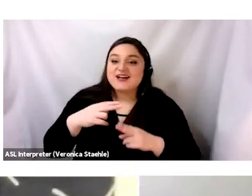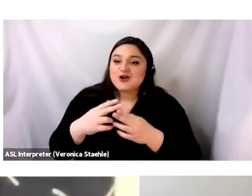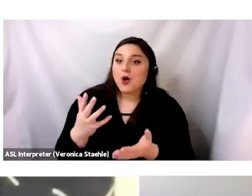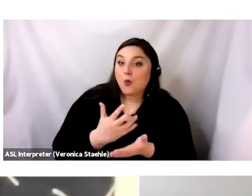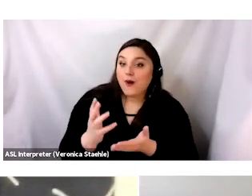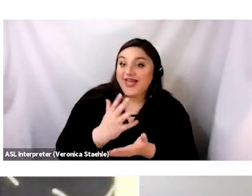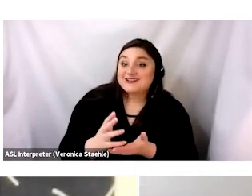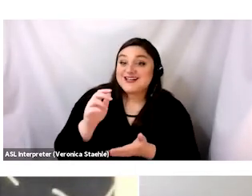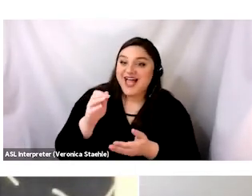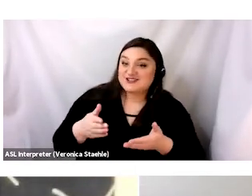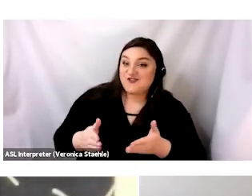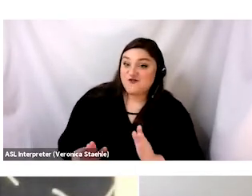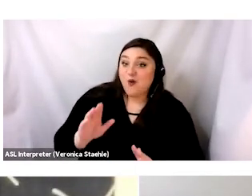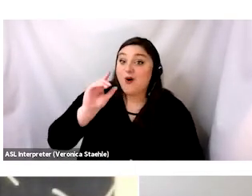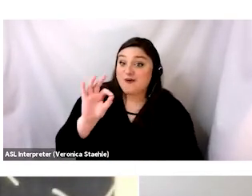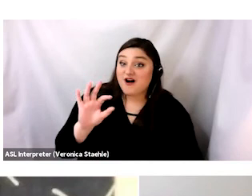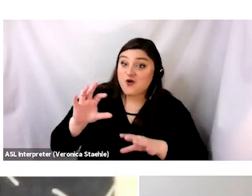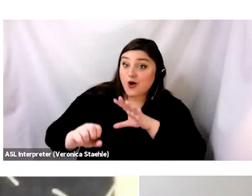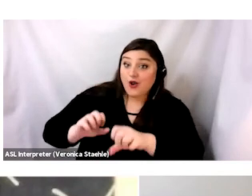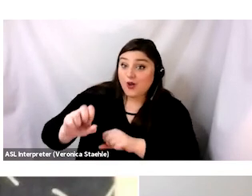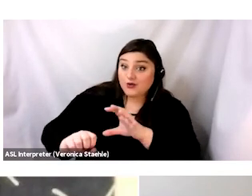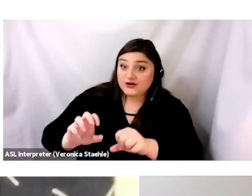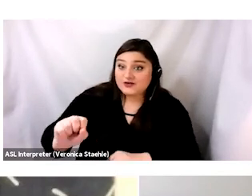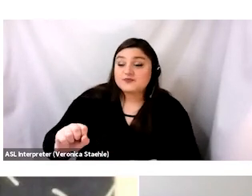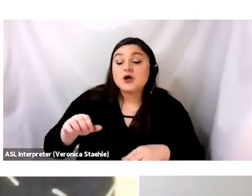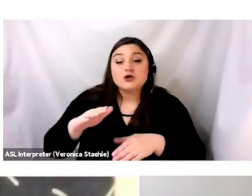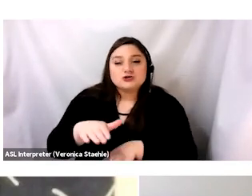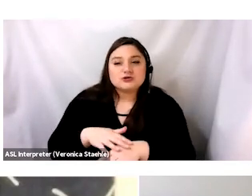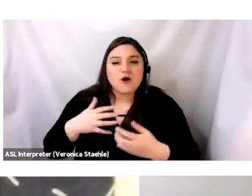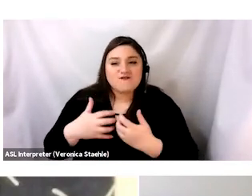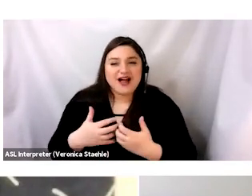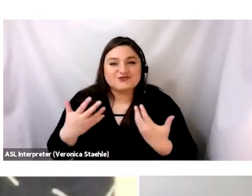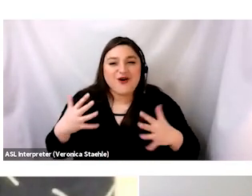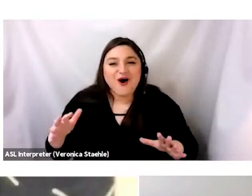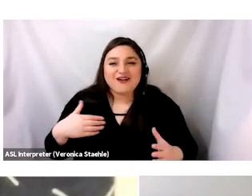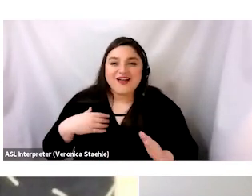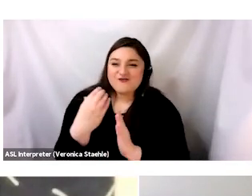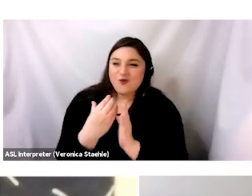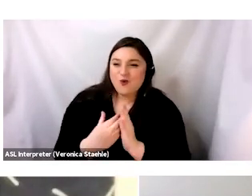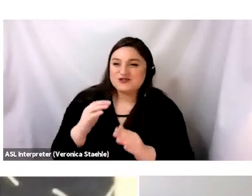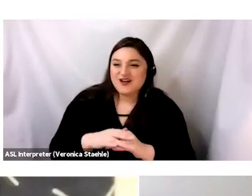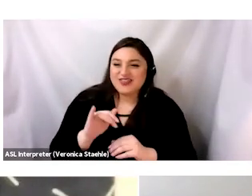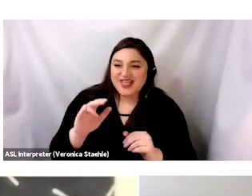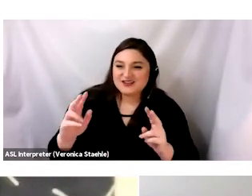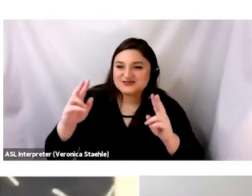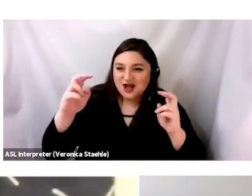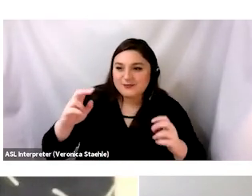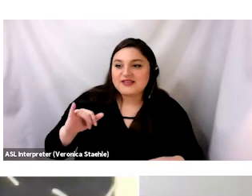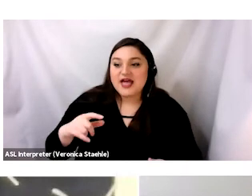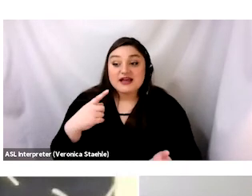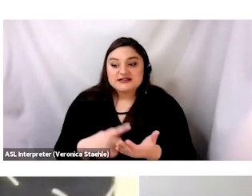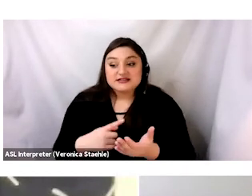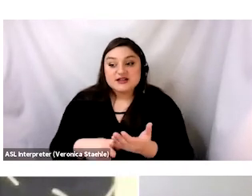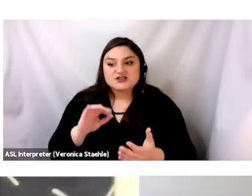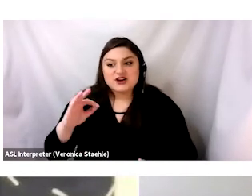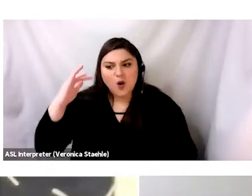as a form of, as a result of colonialism. Soul Factory has a course on that. So that talks a little bit more about like just